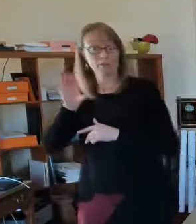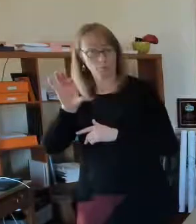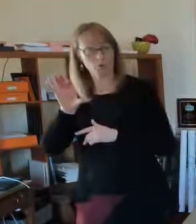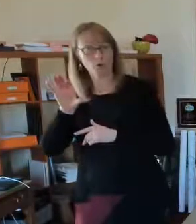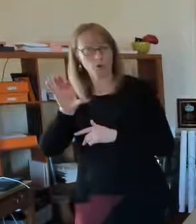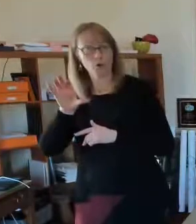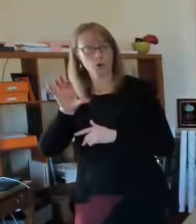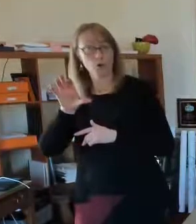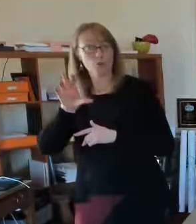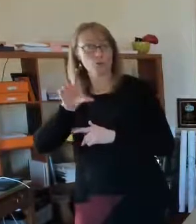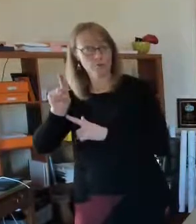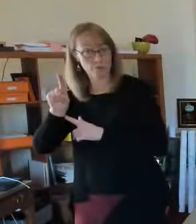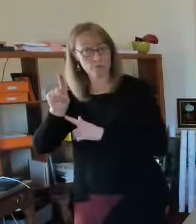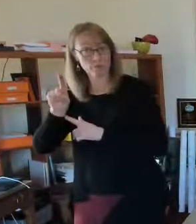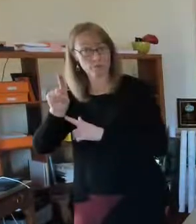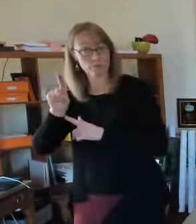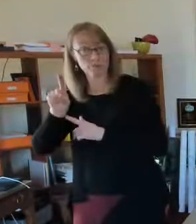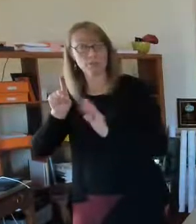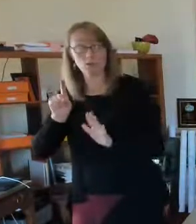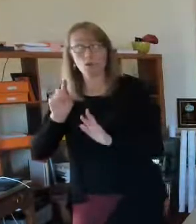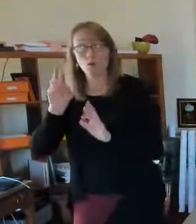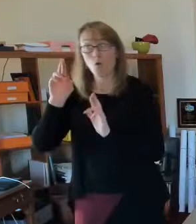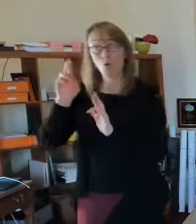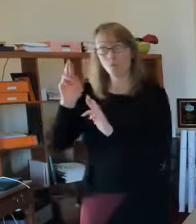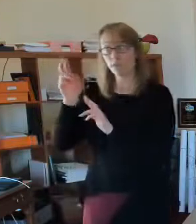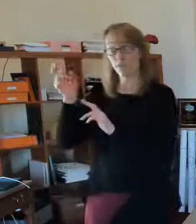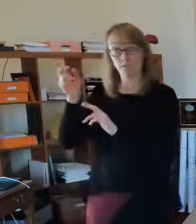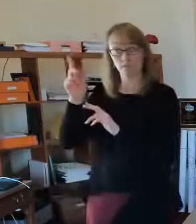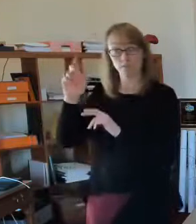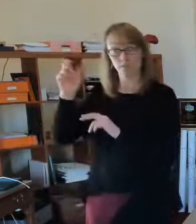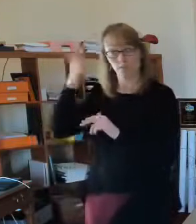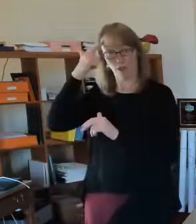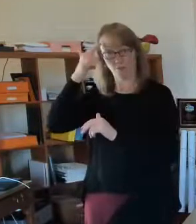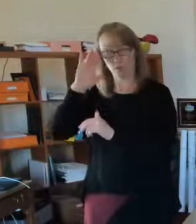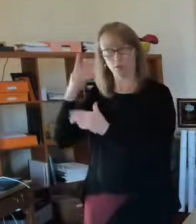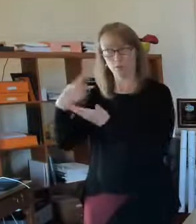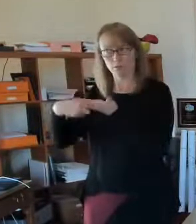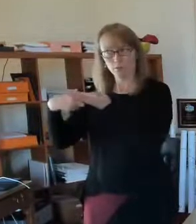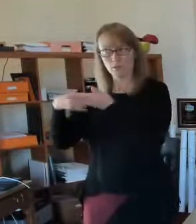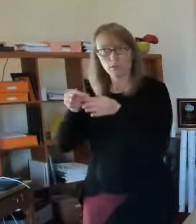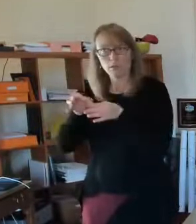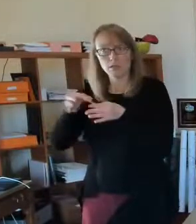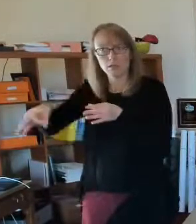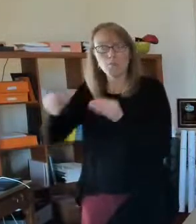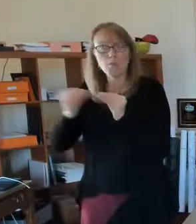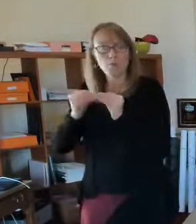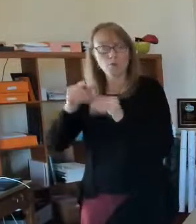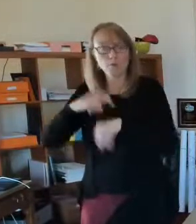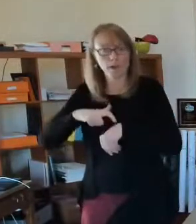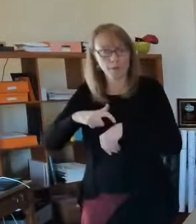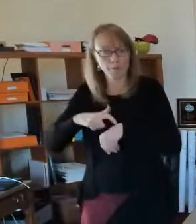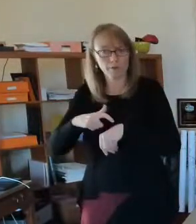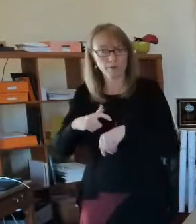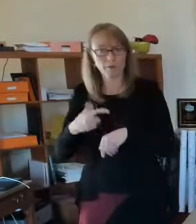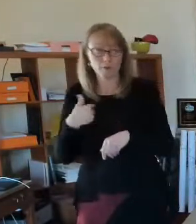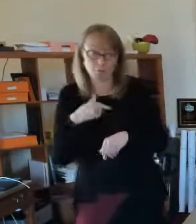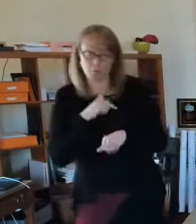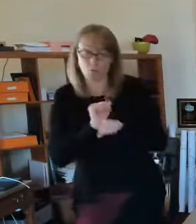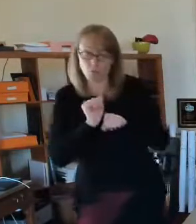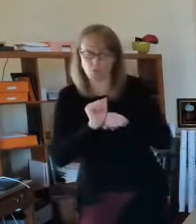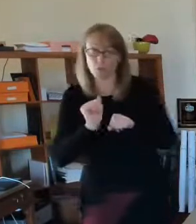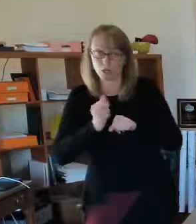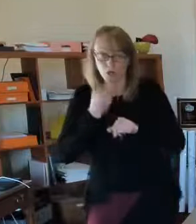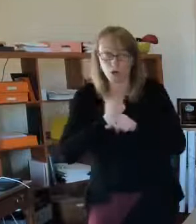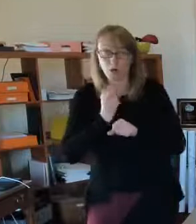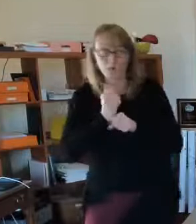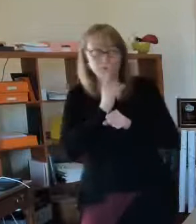that December 31st timeframe to spend the funds. But there's no guarantee of that, so we're working very hard day after day to make sure that we spend